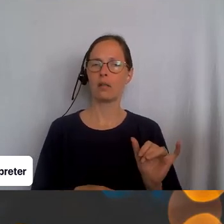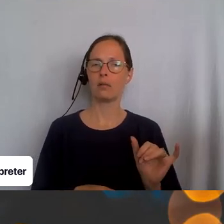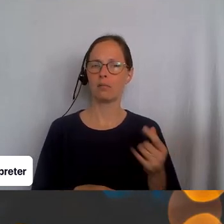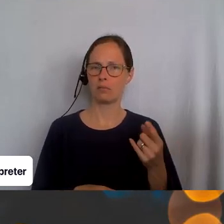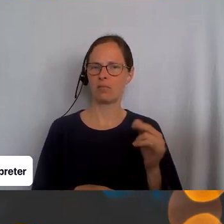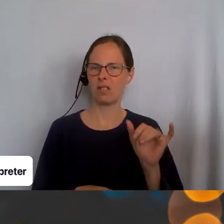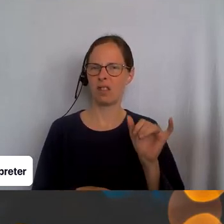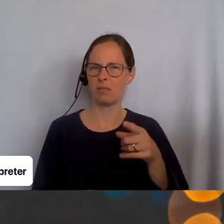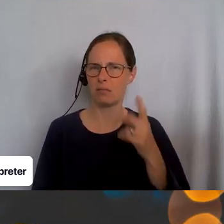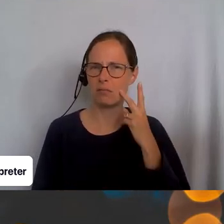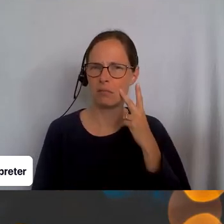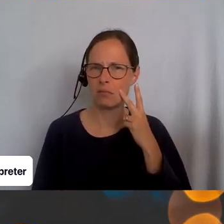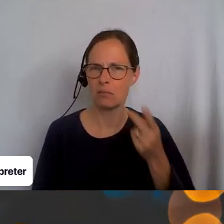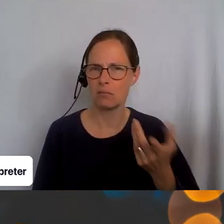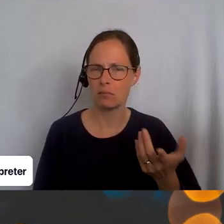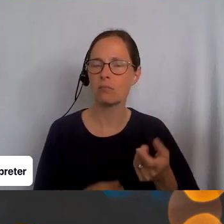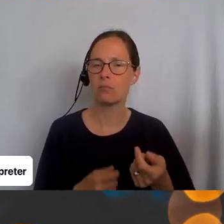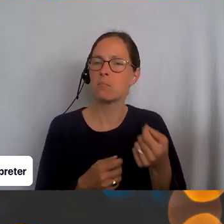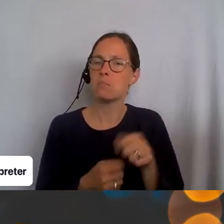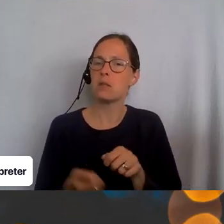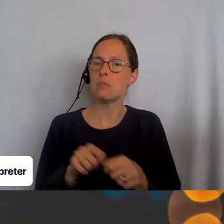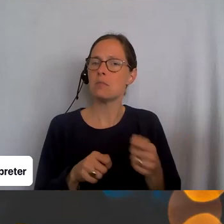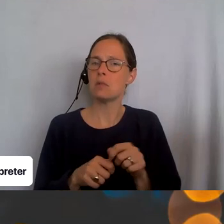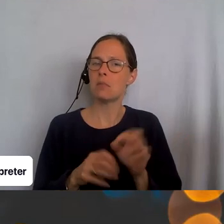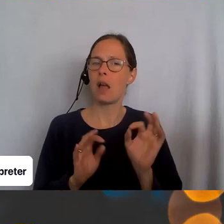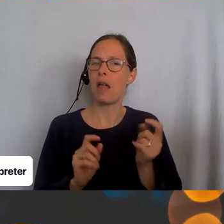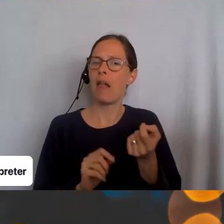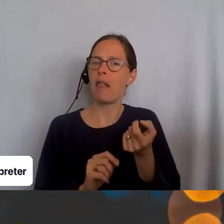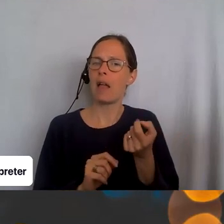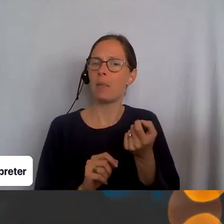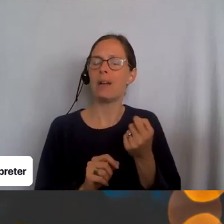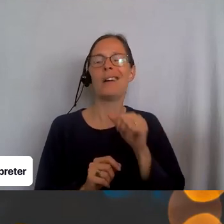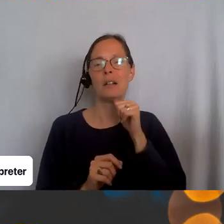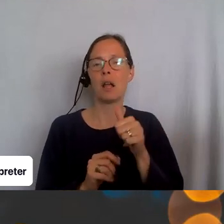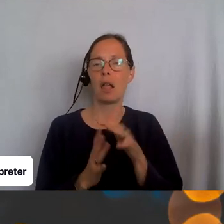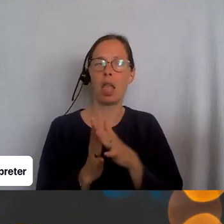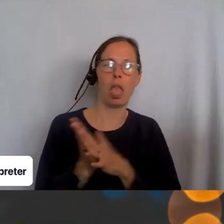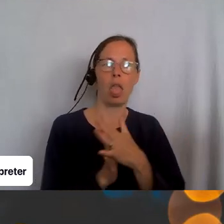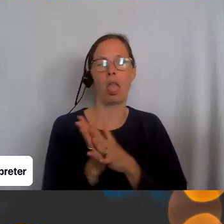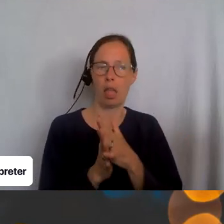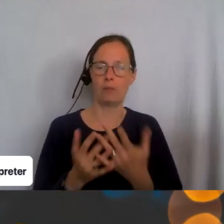this tight. Let me see. Just a little, so it doesn't slide around.